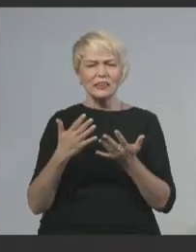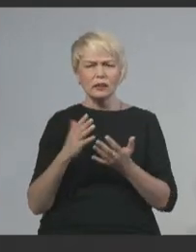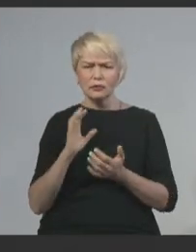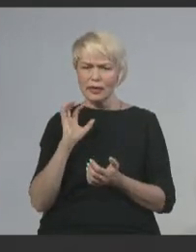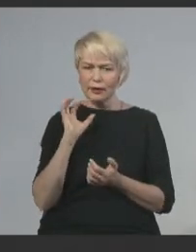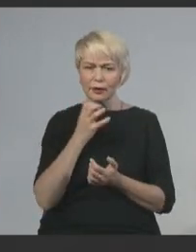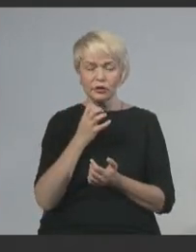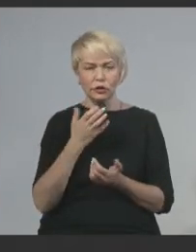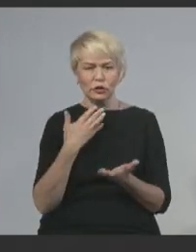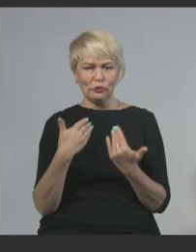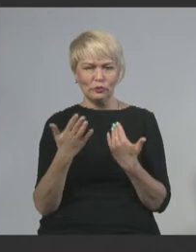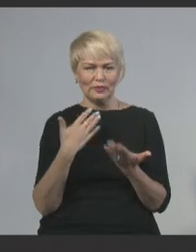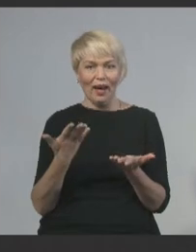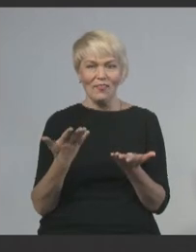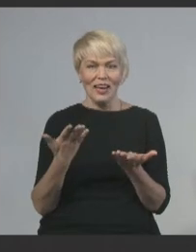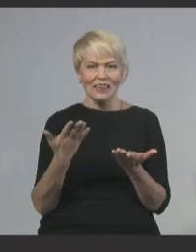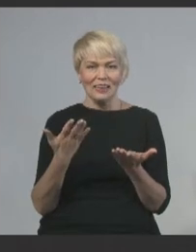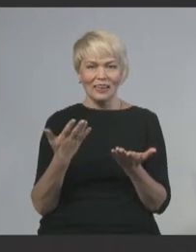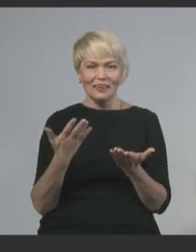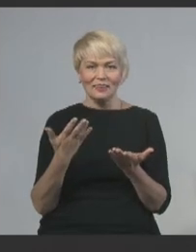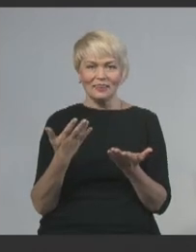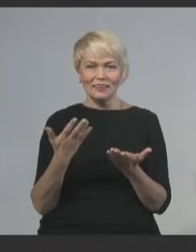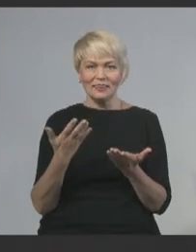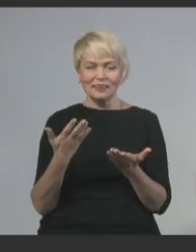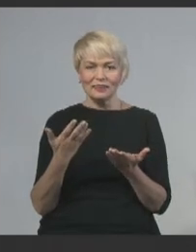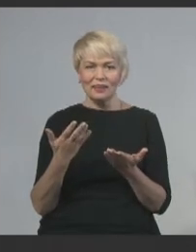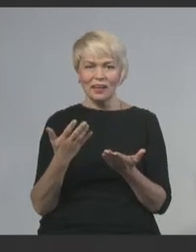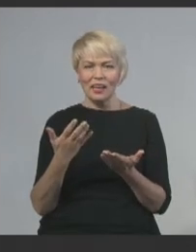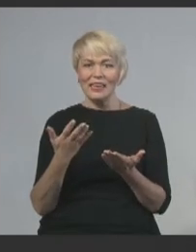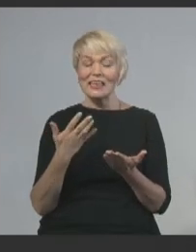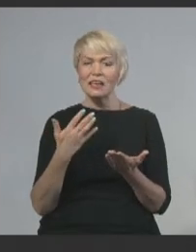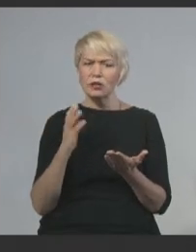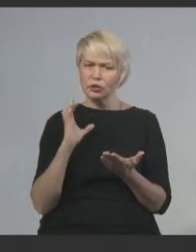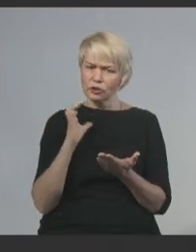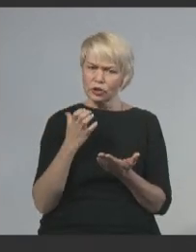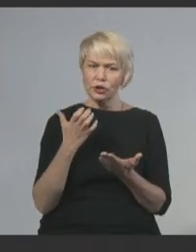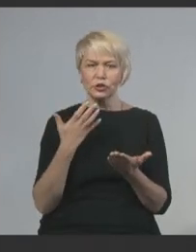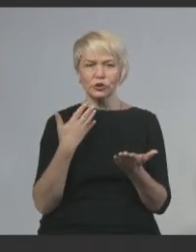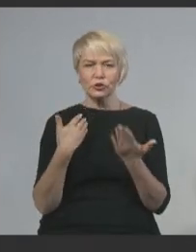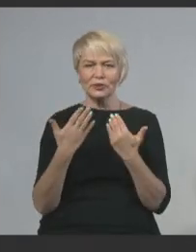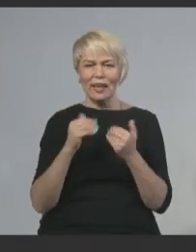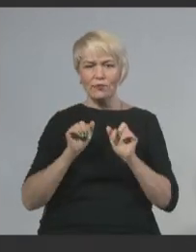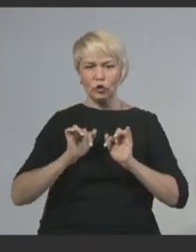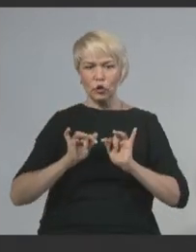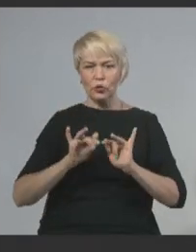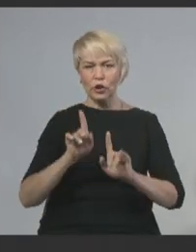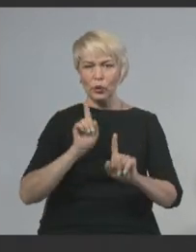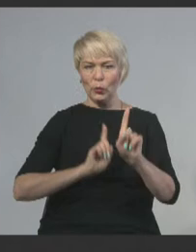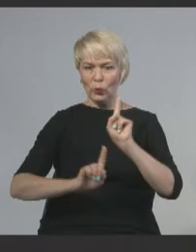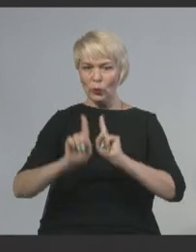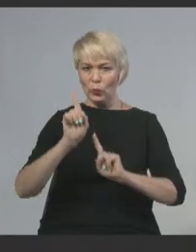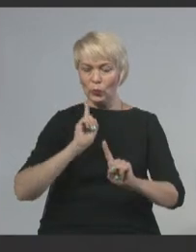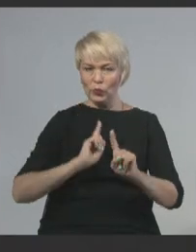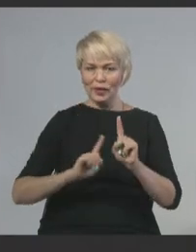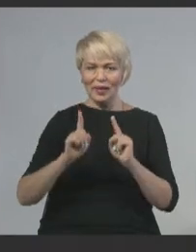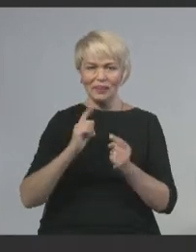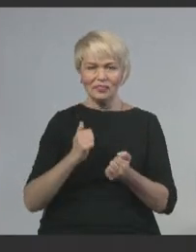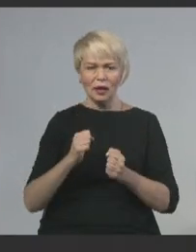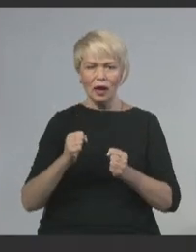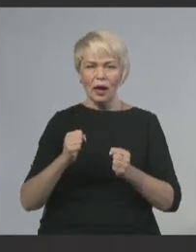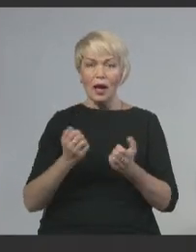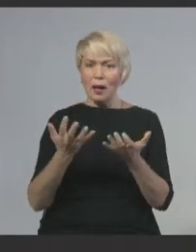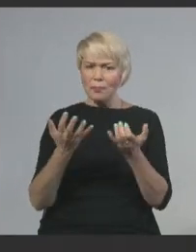conferences which we had with these experts and who were deciding on the swedish strategy